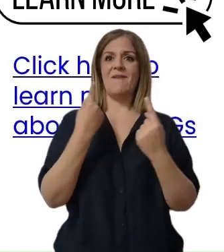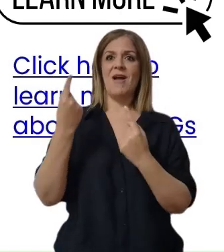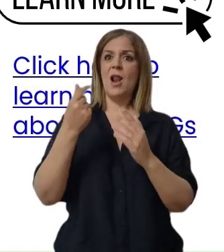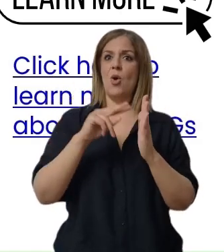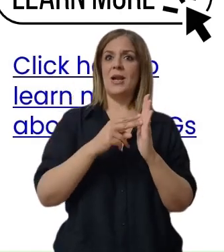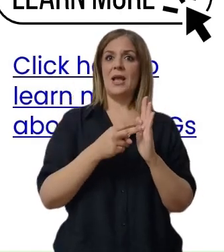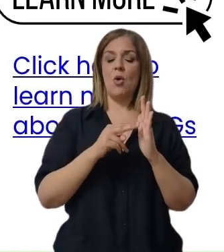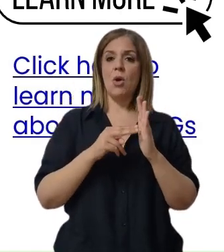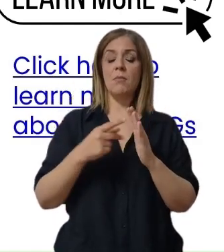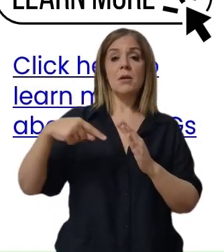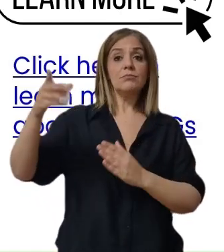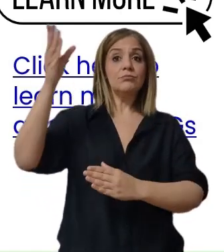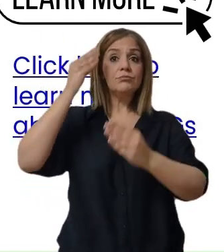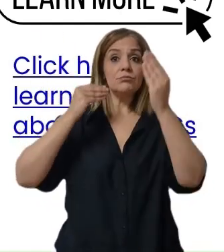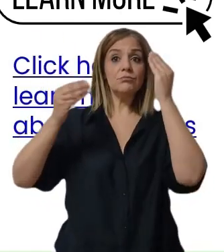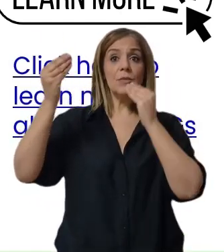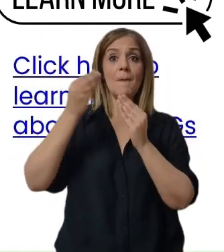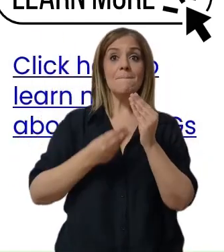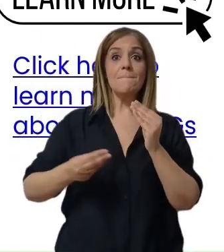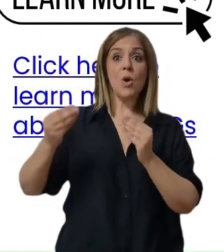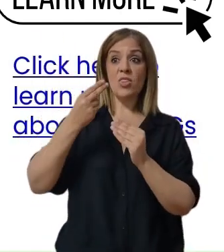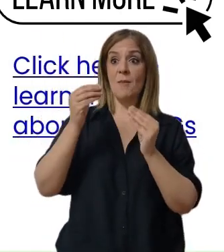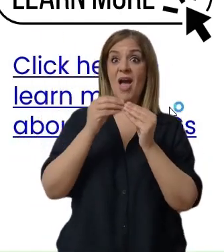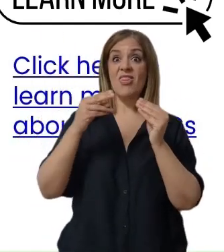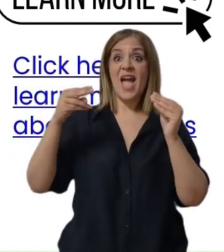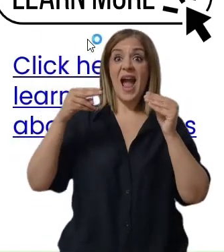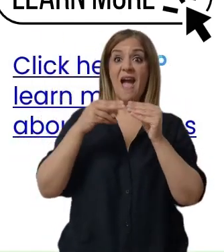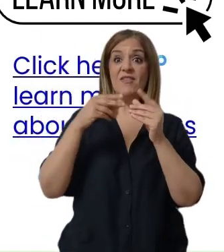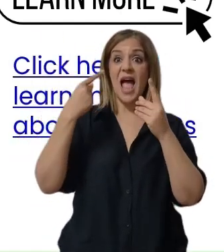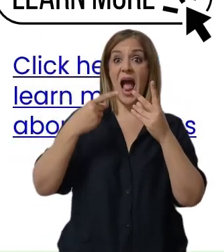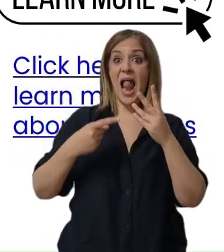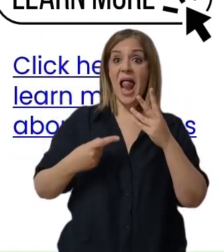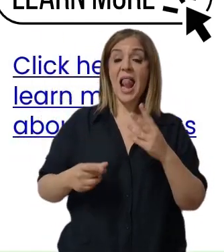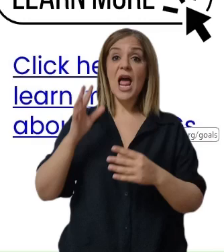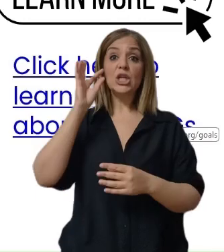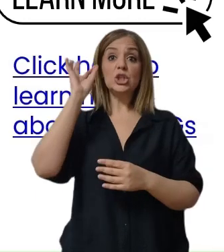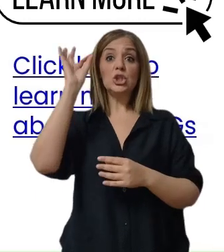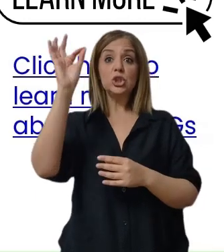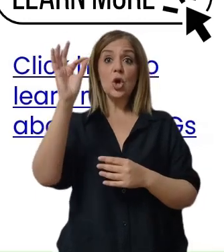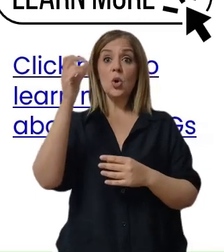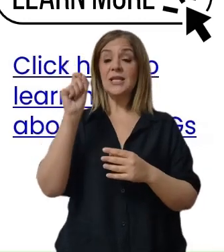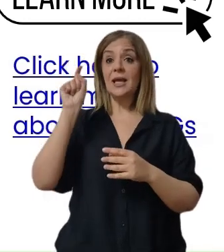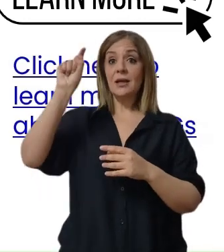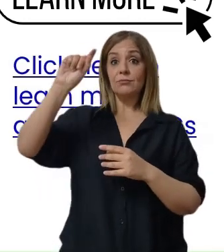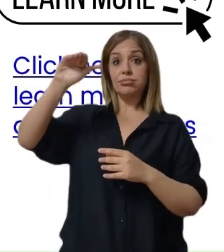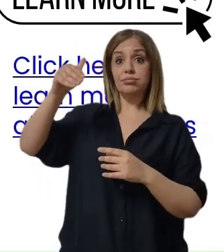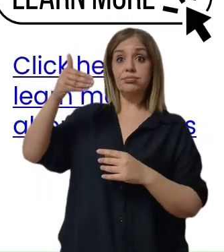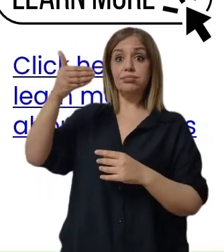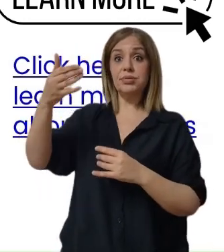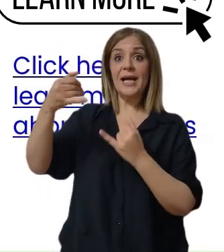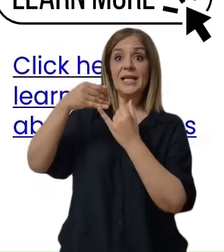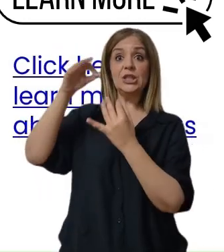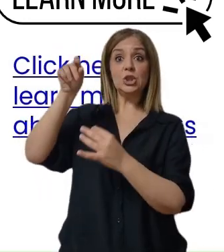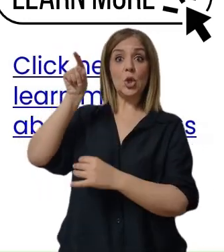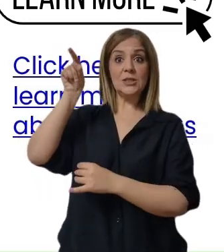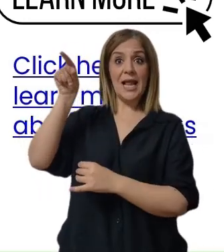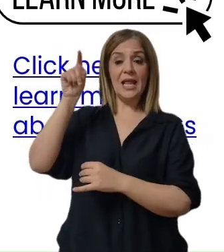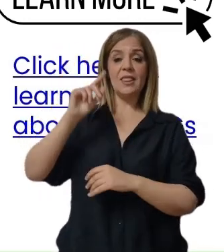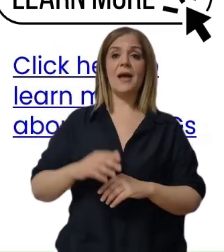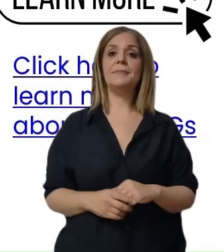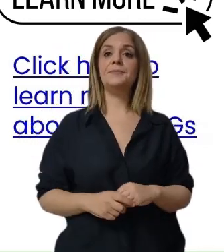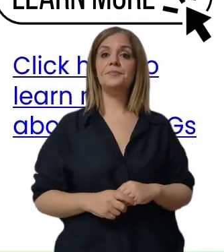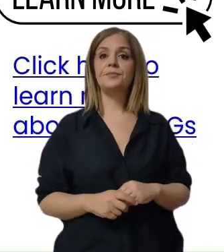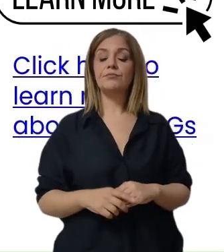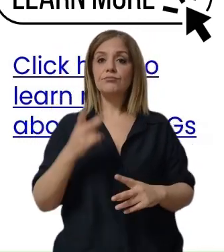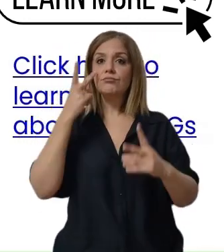You can learn more about the 17 Sustainable Development Goals in the link here by clicking on it. And we can